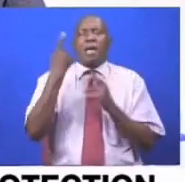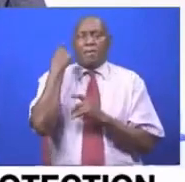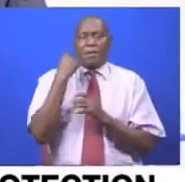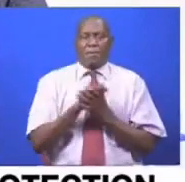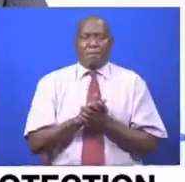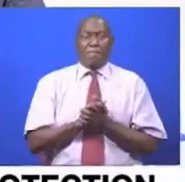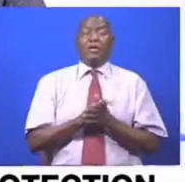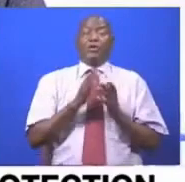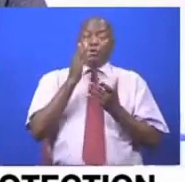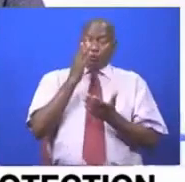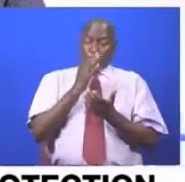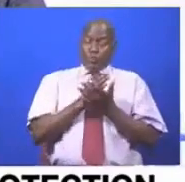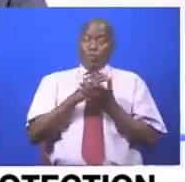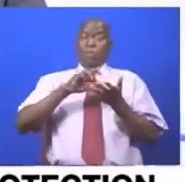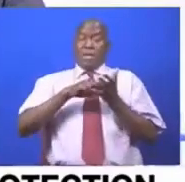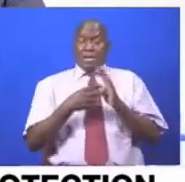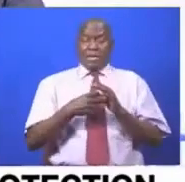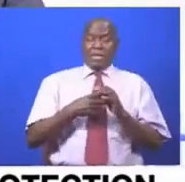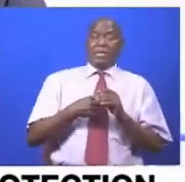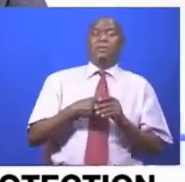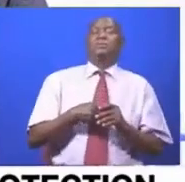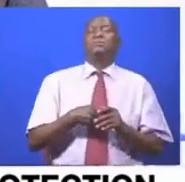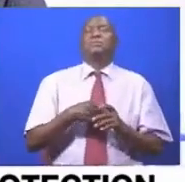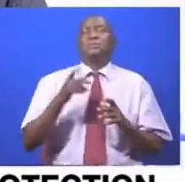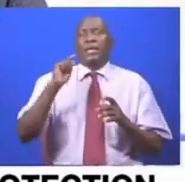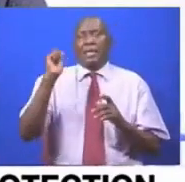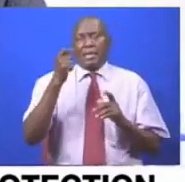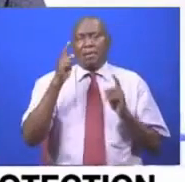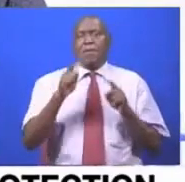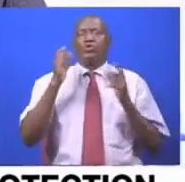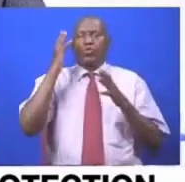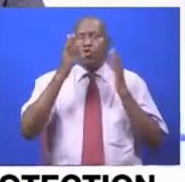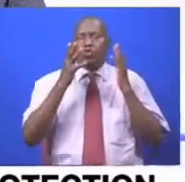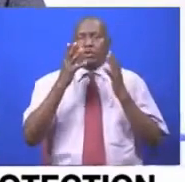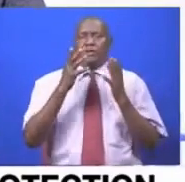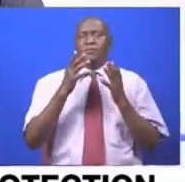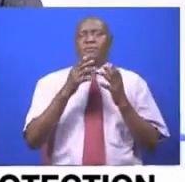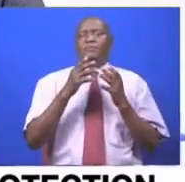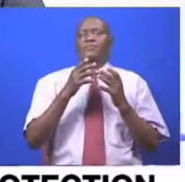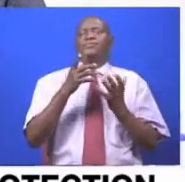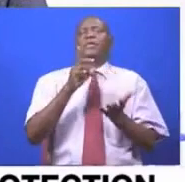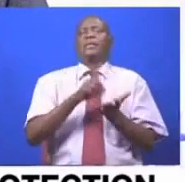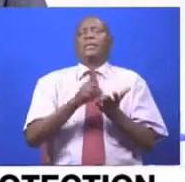before we go to the elections, Kenyans should be worried that what is their data going to be